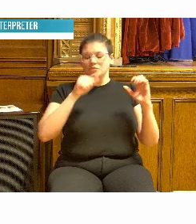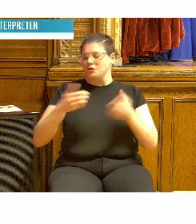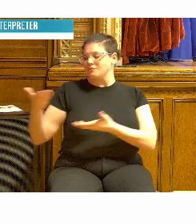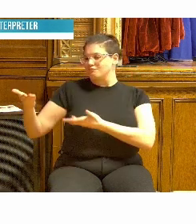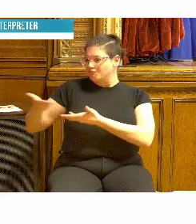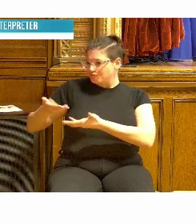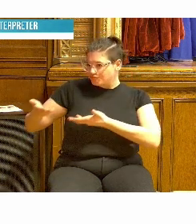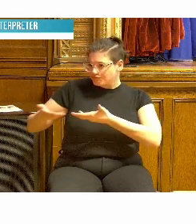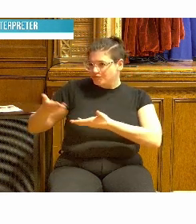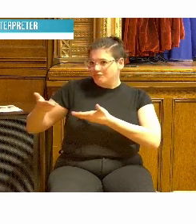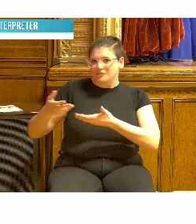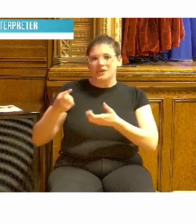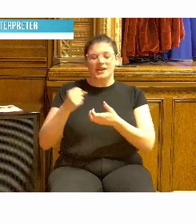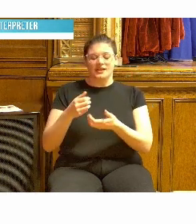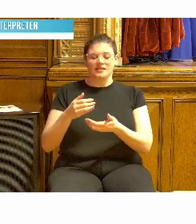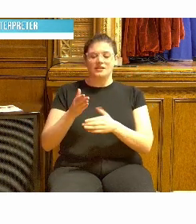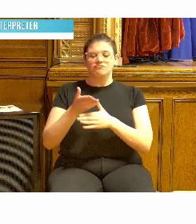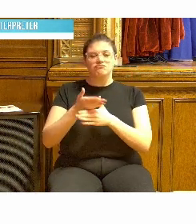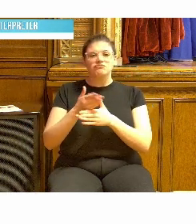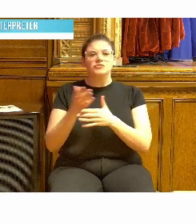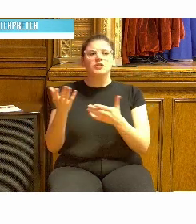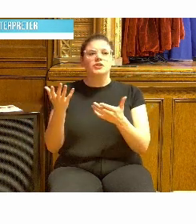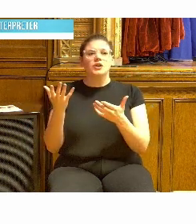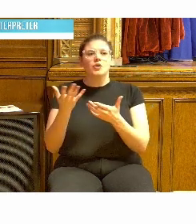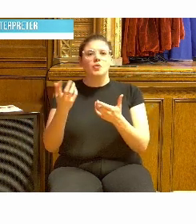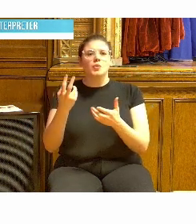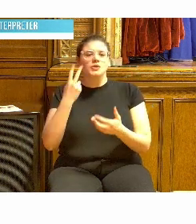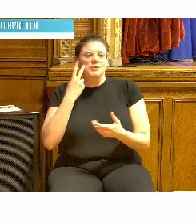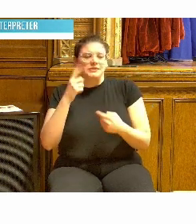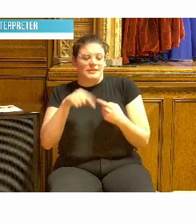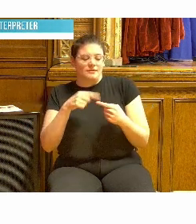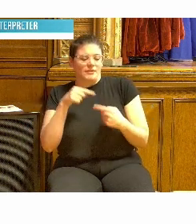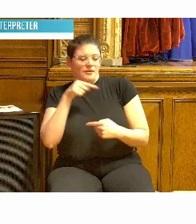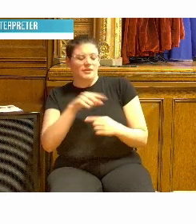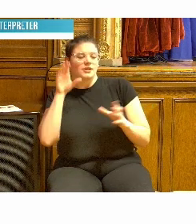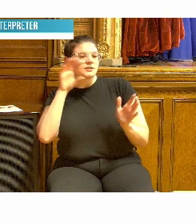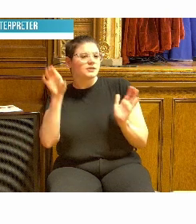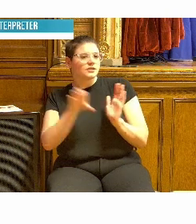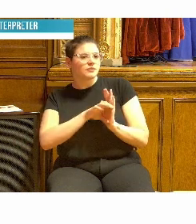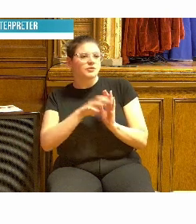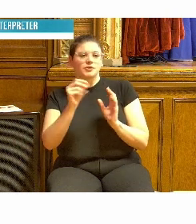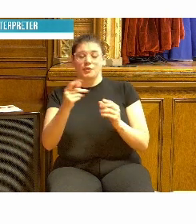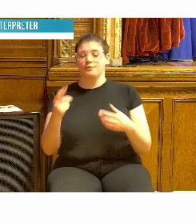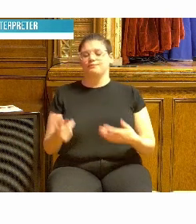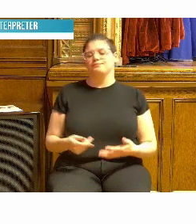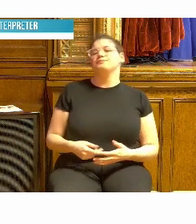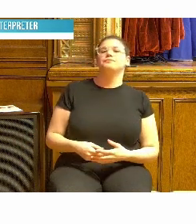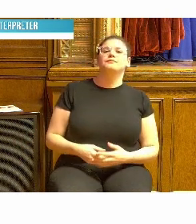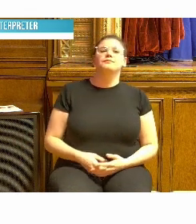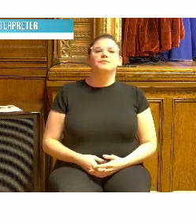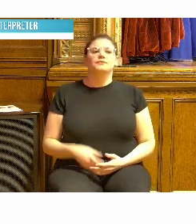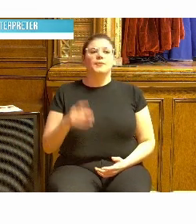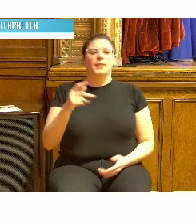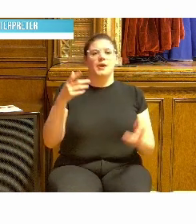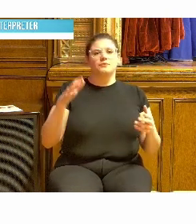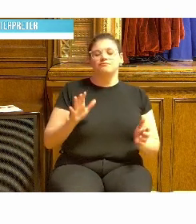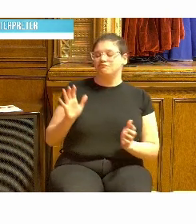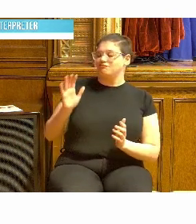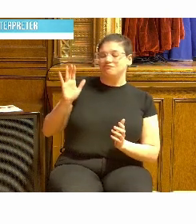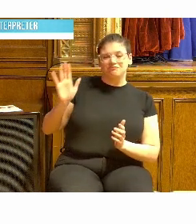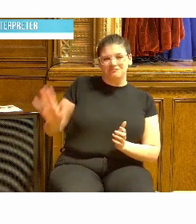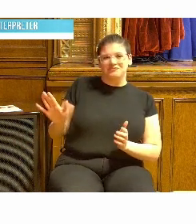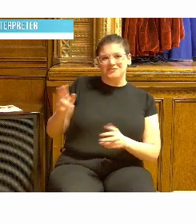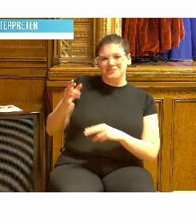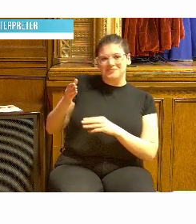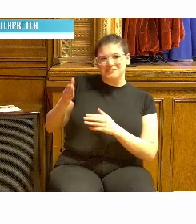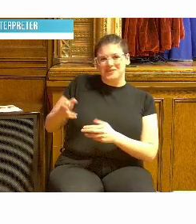image. And you can follow along in your packet on page 7. Here we go. So turn and talk with your neighbor, introduce